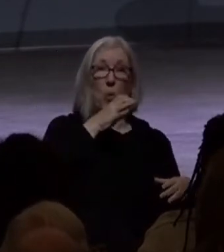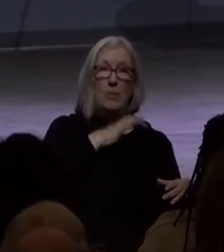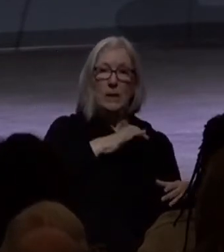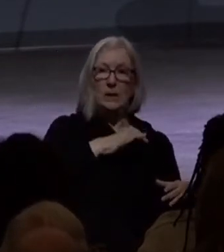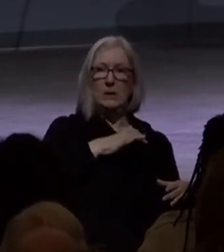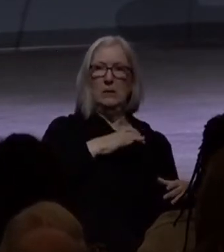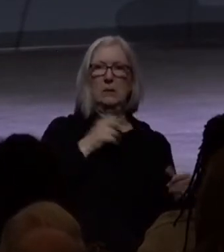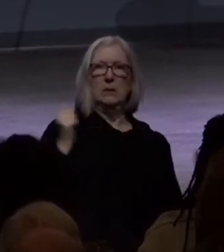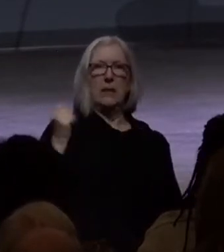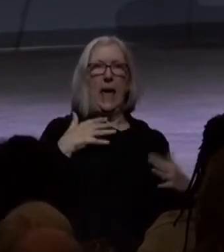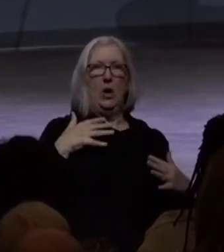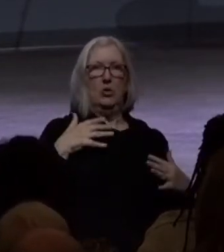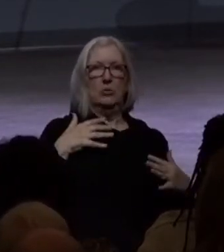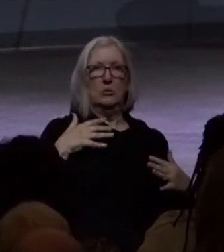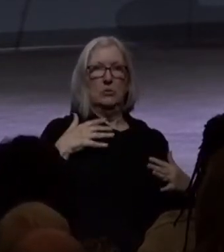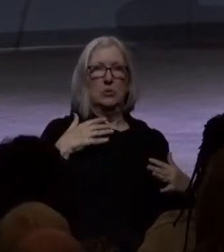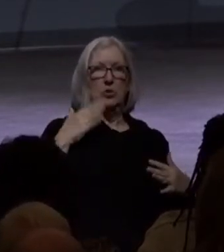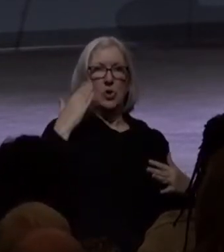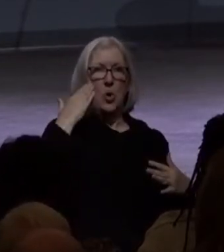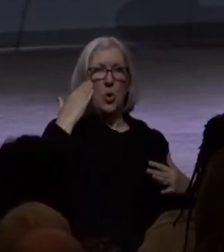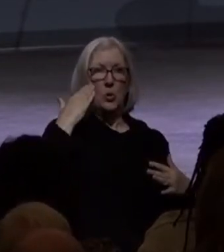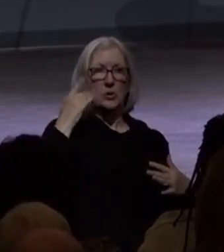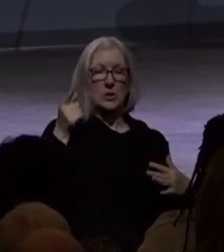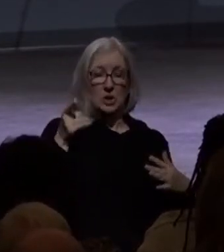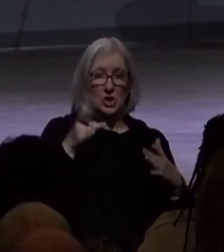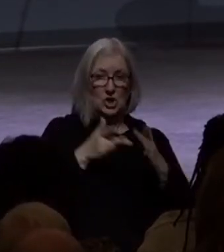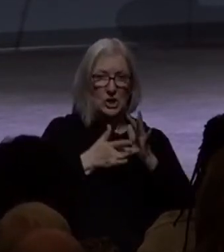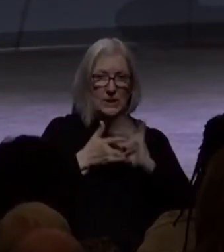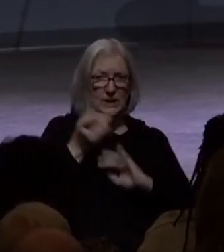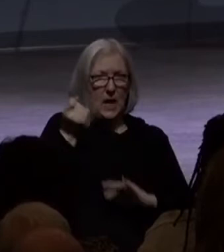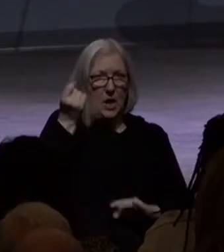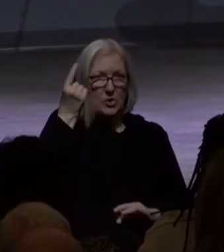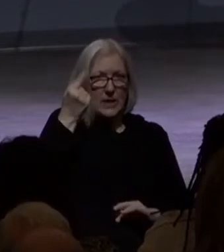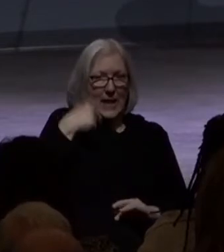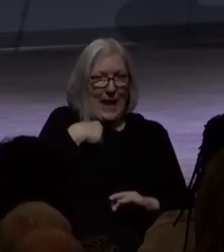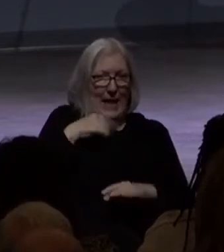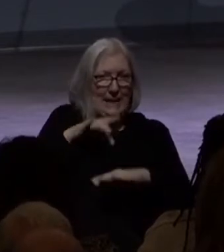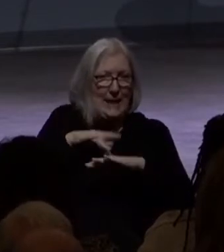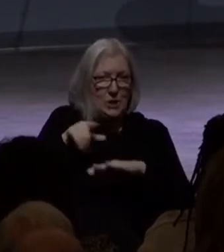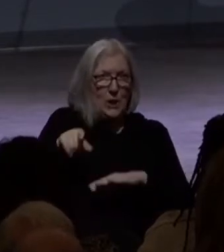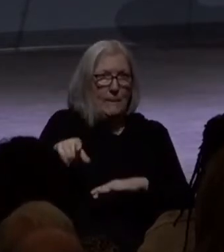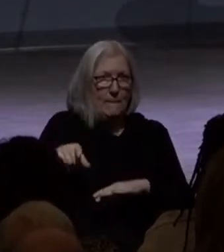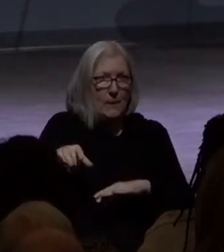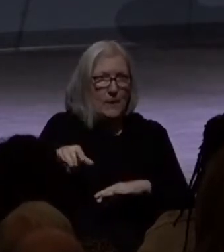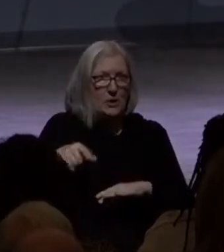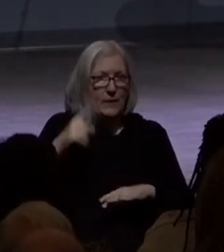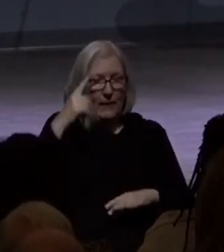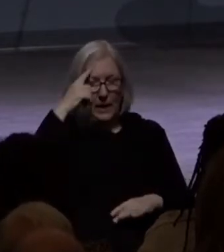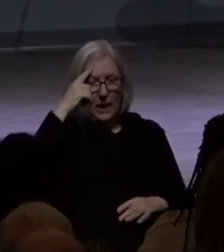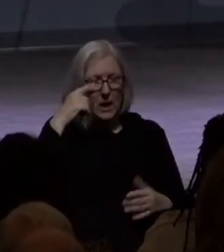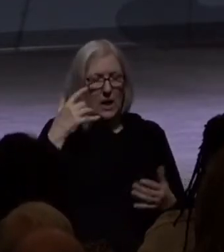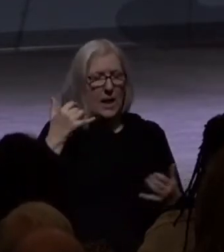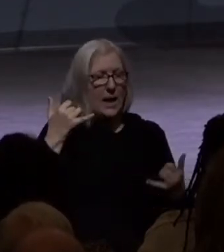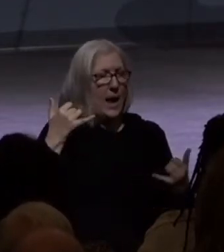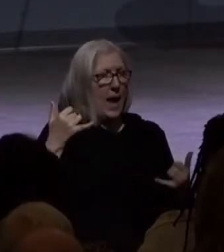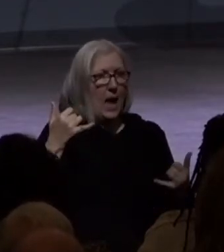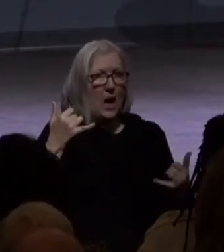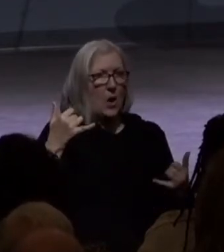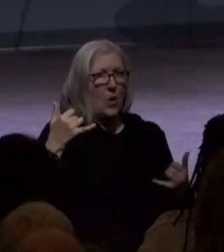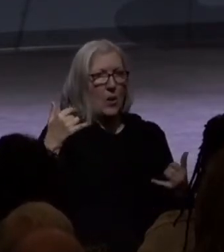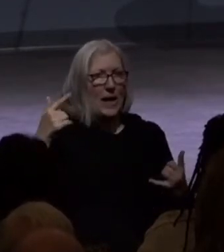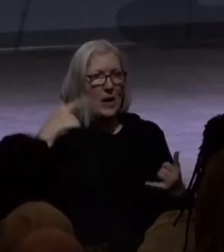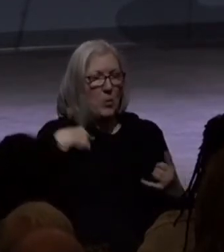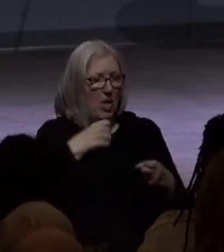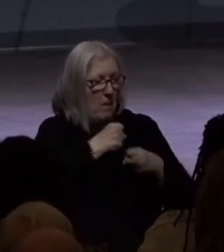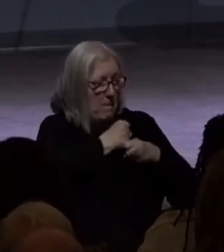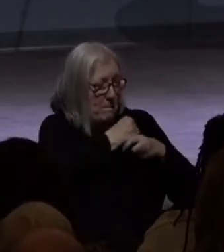probably terrified because she knows that Jesus realizes that she touched him. She's probably thinking, "I'm going to get torn out in front of this whole crowd of